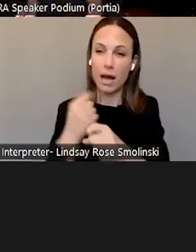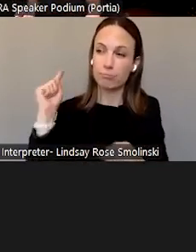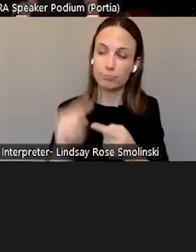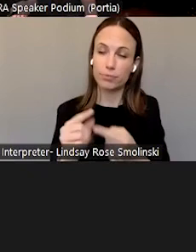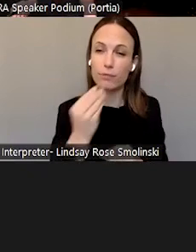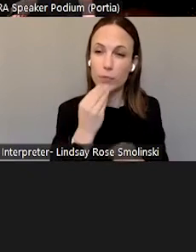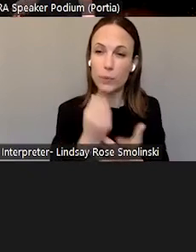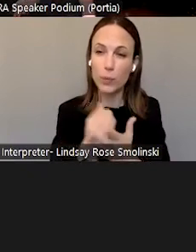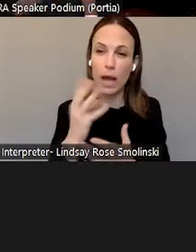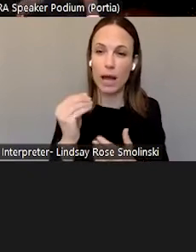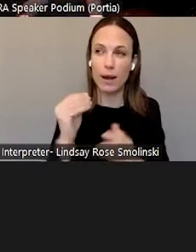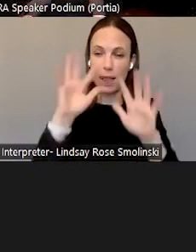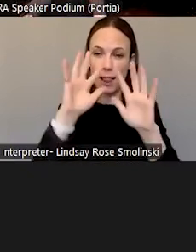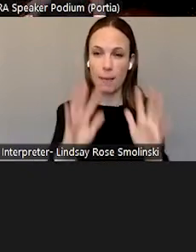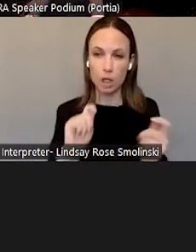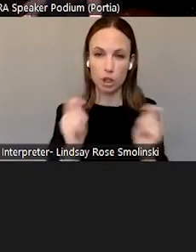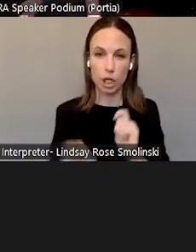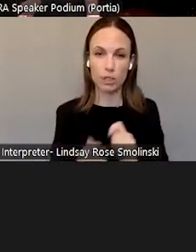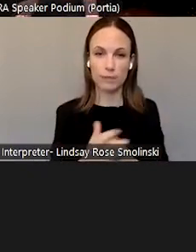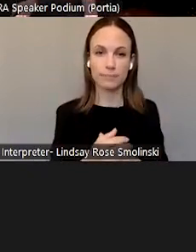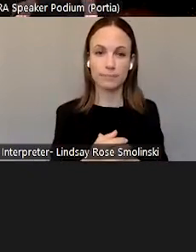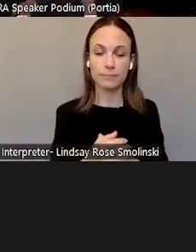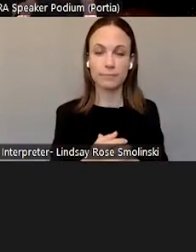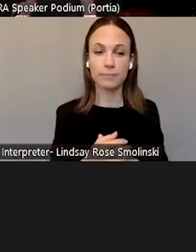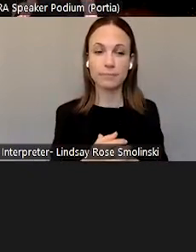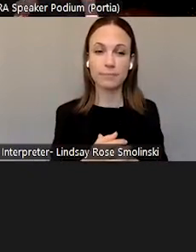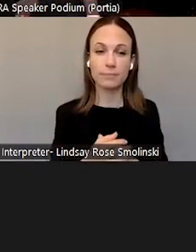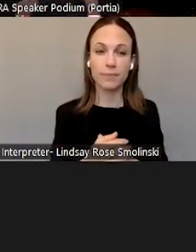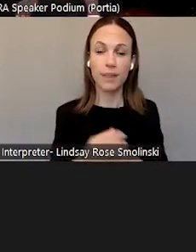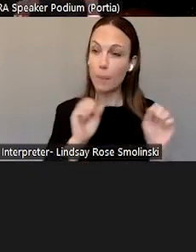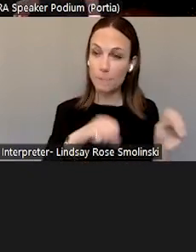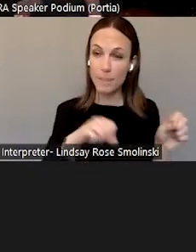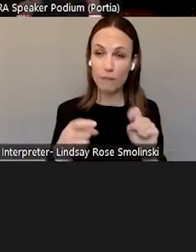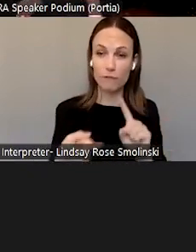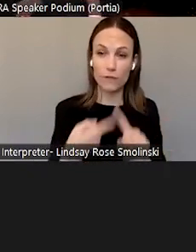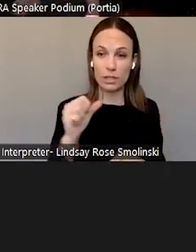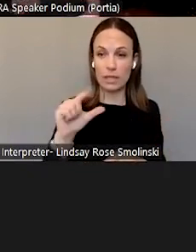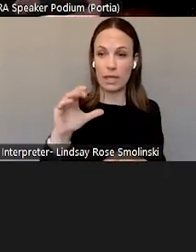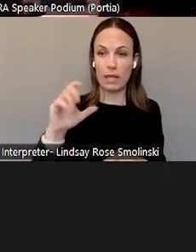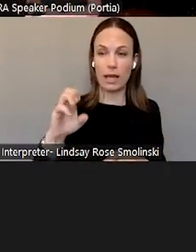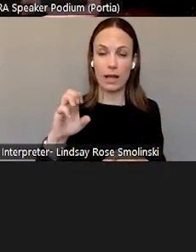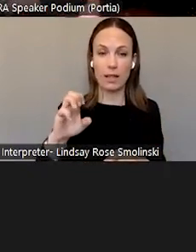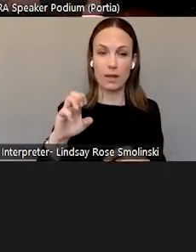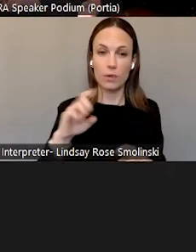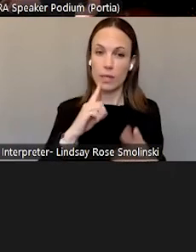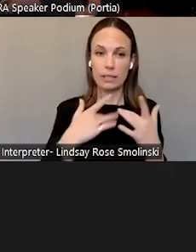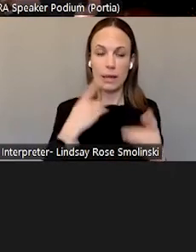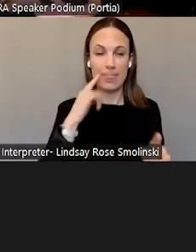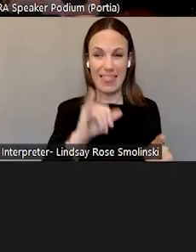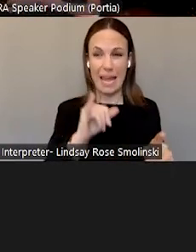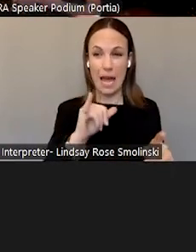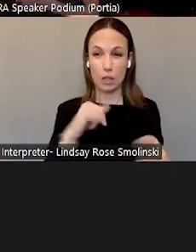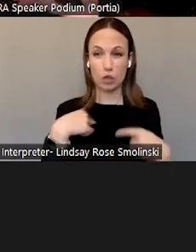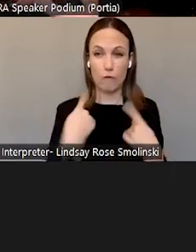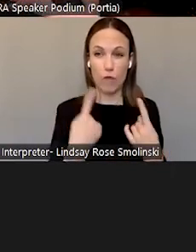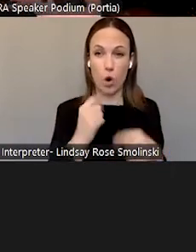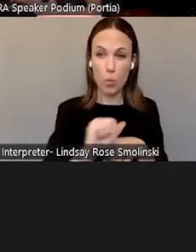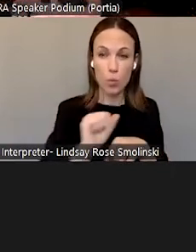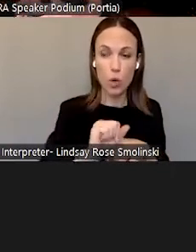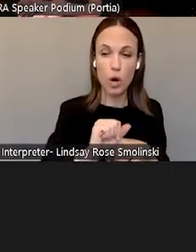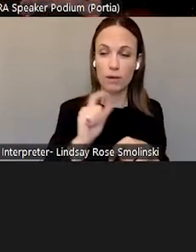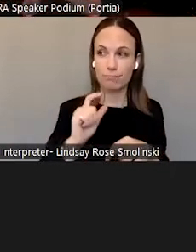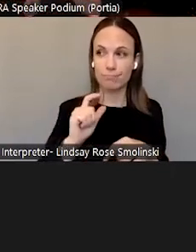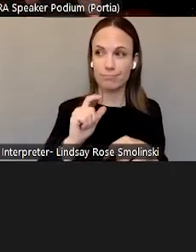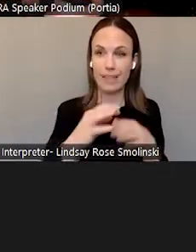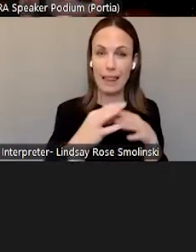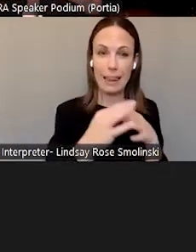I think also the potential for scale is really exciting because this movement to date has been driven largely by small brands like ours that are kind